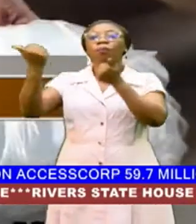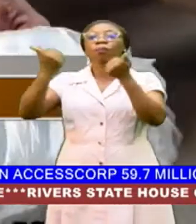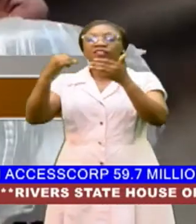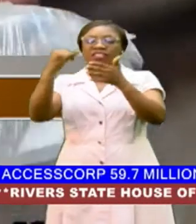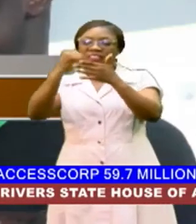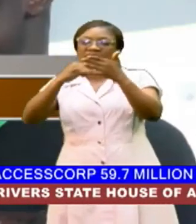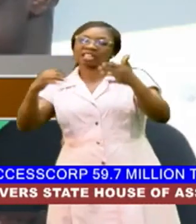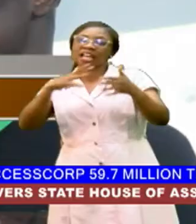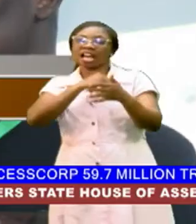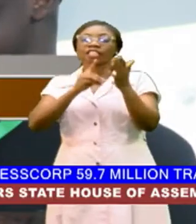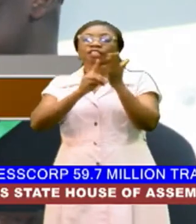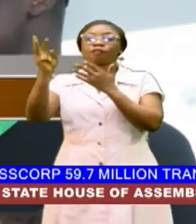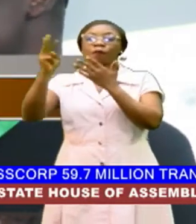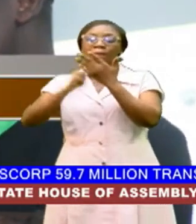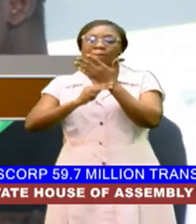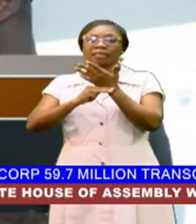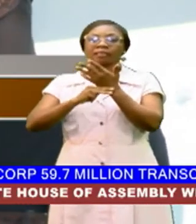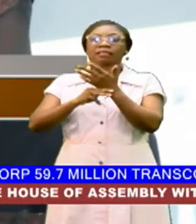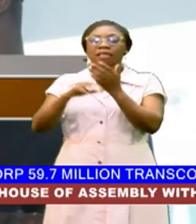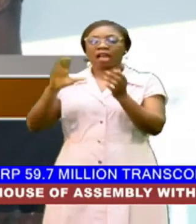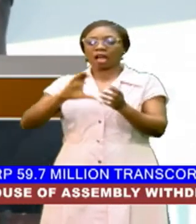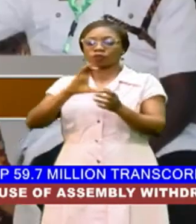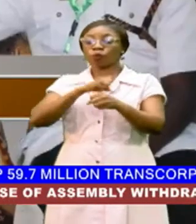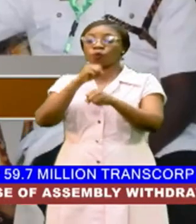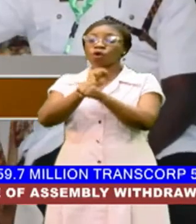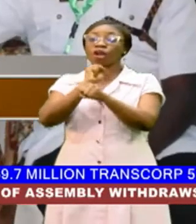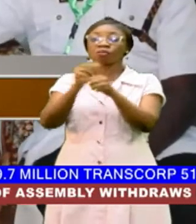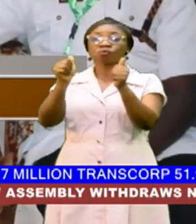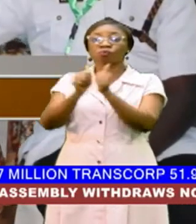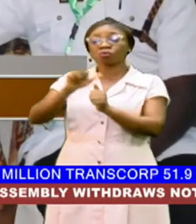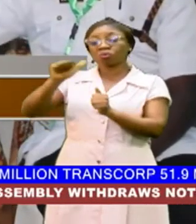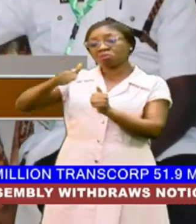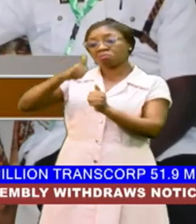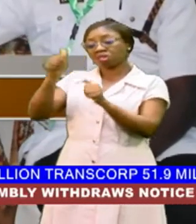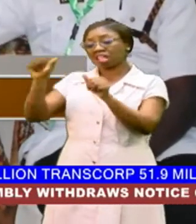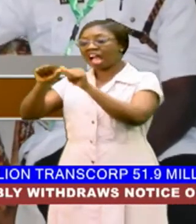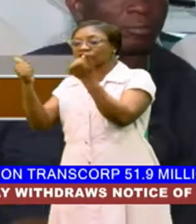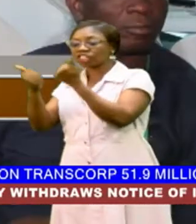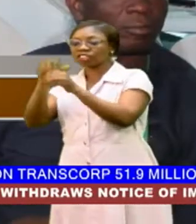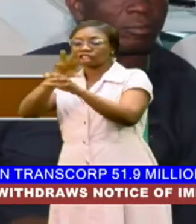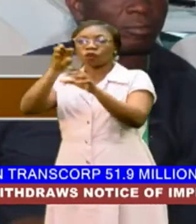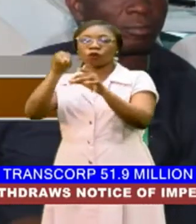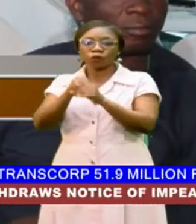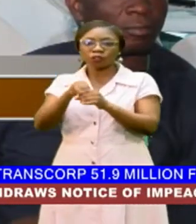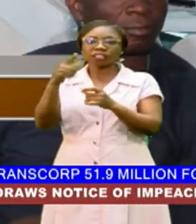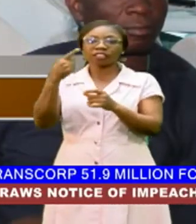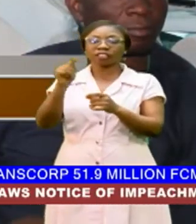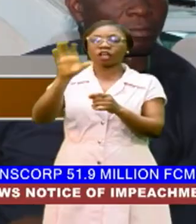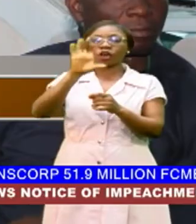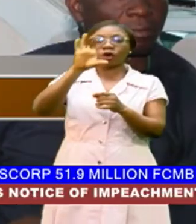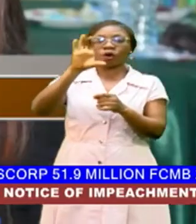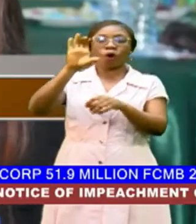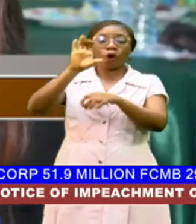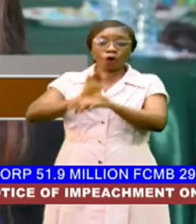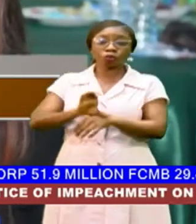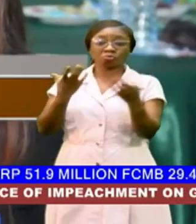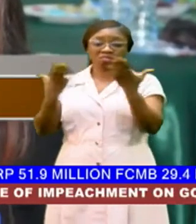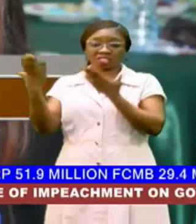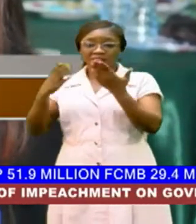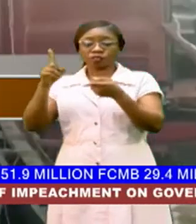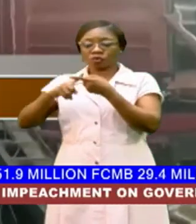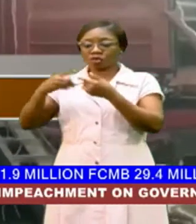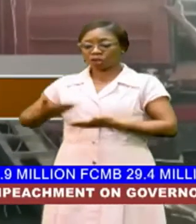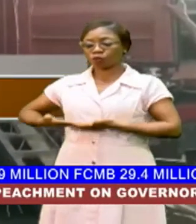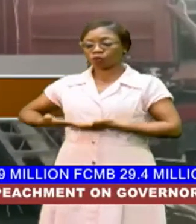Development Council, NADDC, is working with relevant agencies, including the Customs Service, to